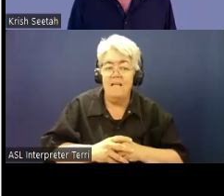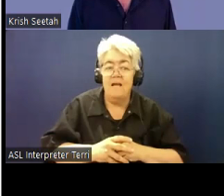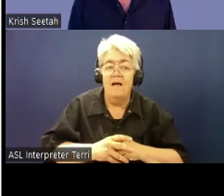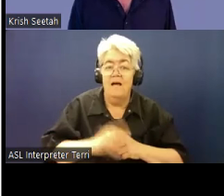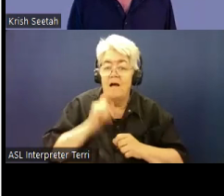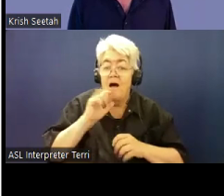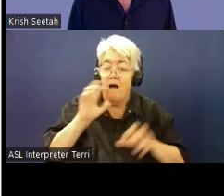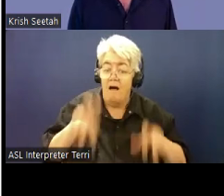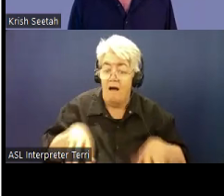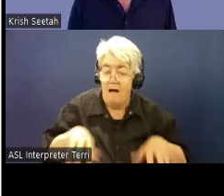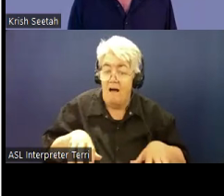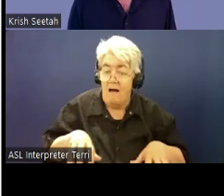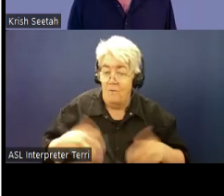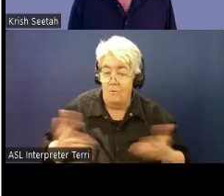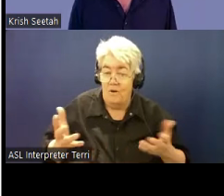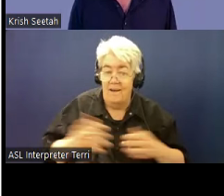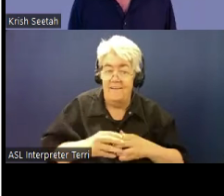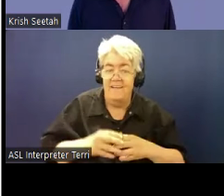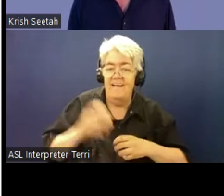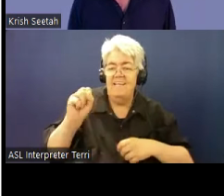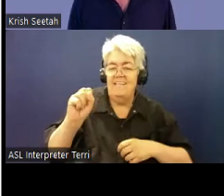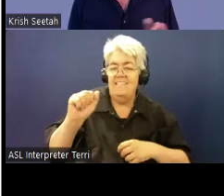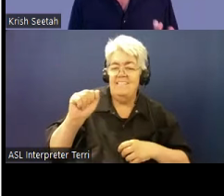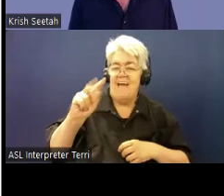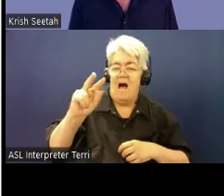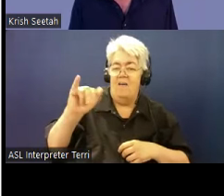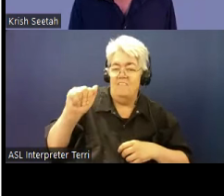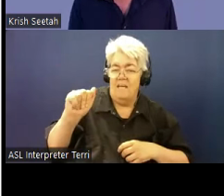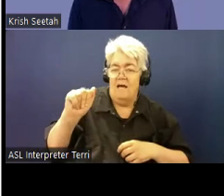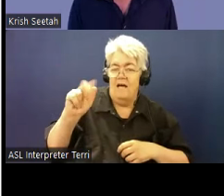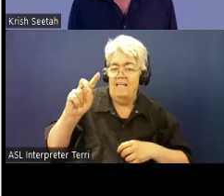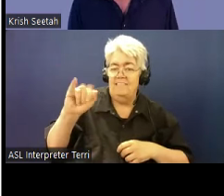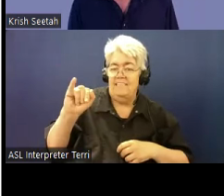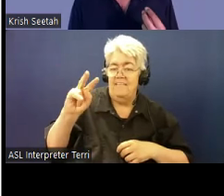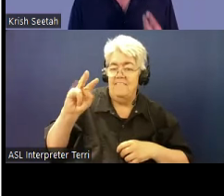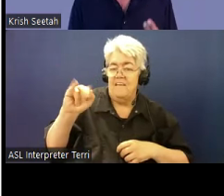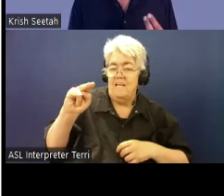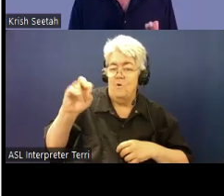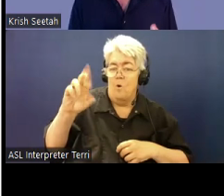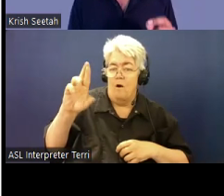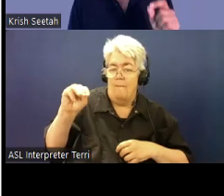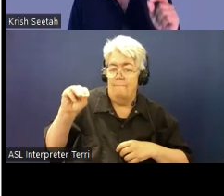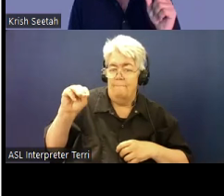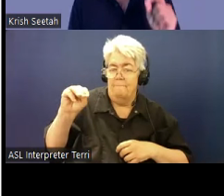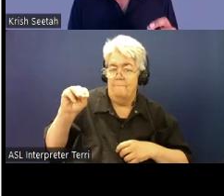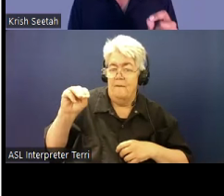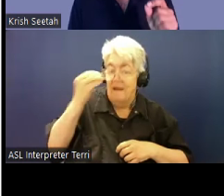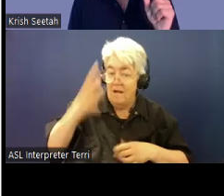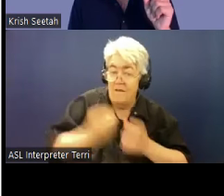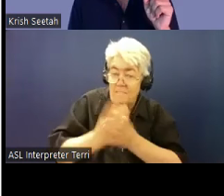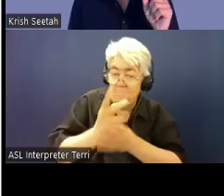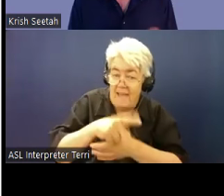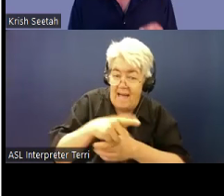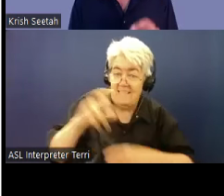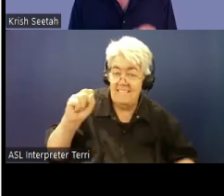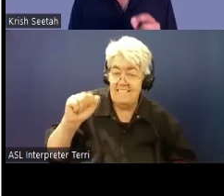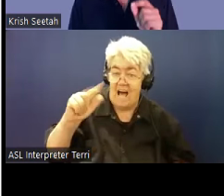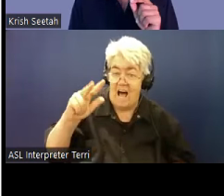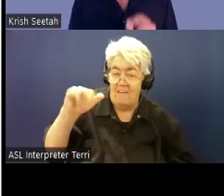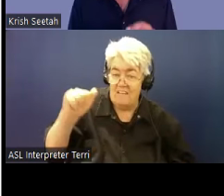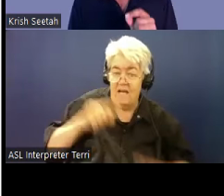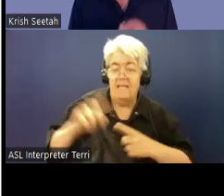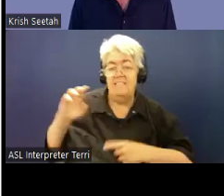was to find salvia divinorum, the salvia plant, and basically salvia divinorum is cultivated by Mazteca